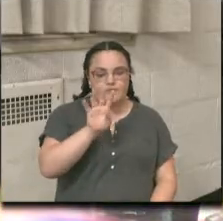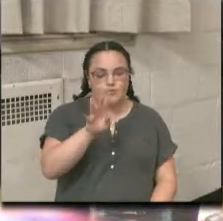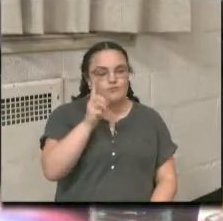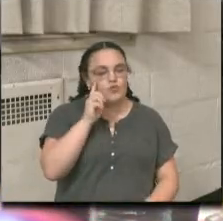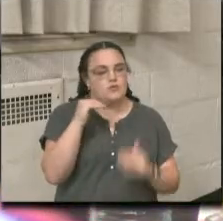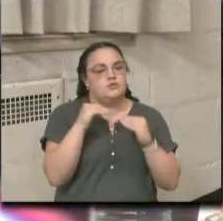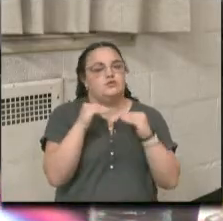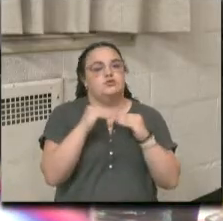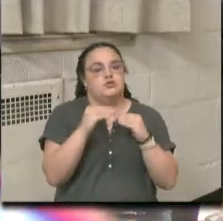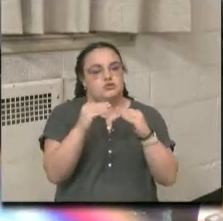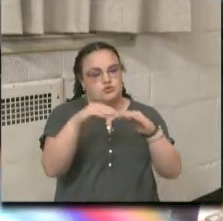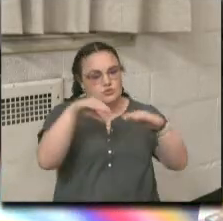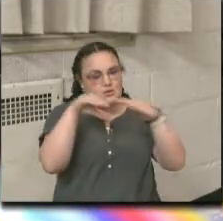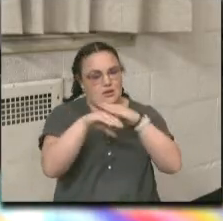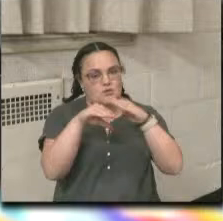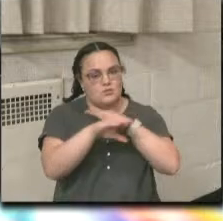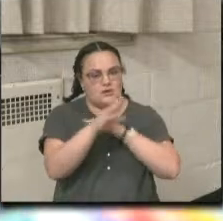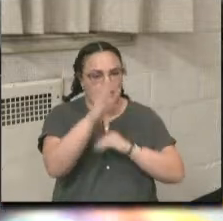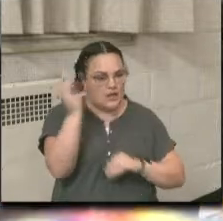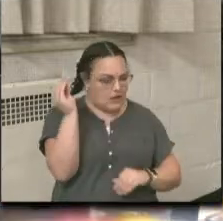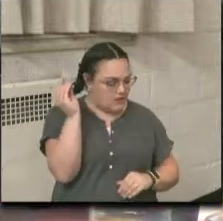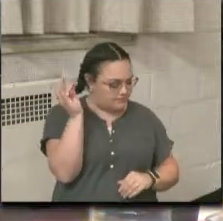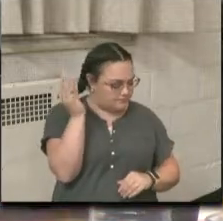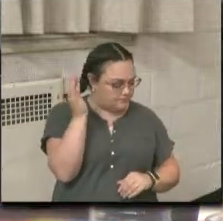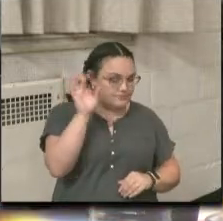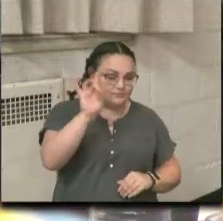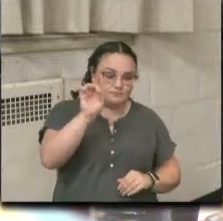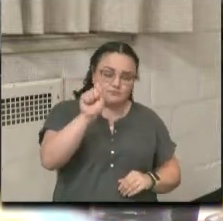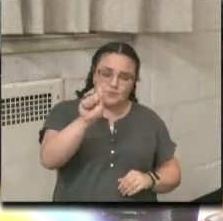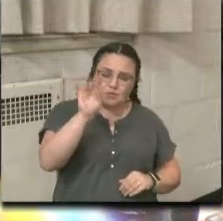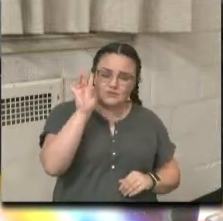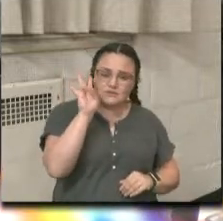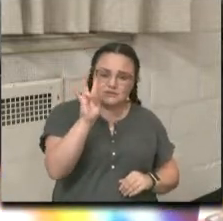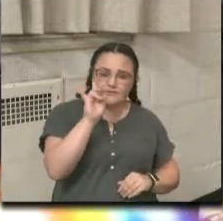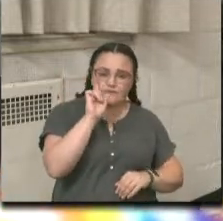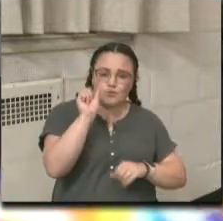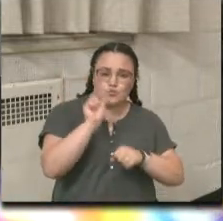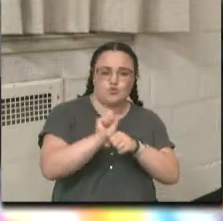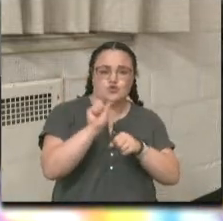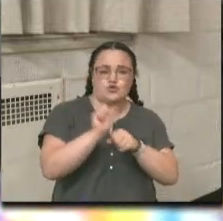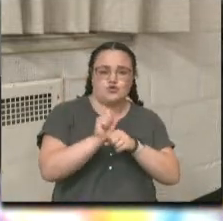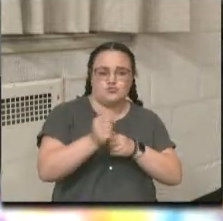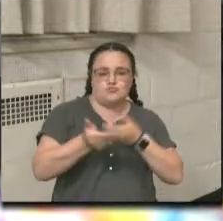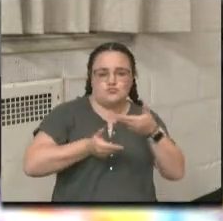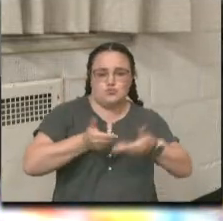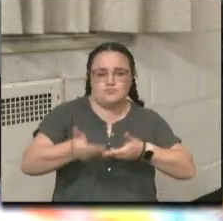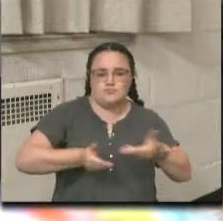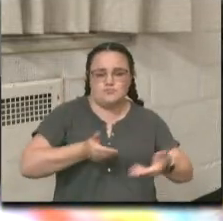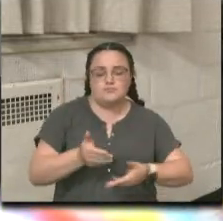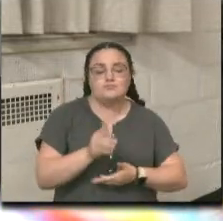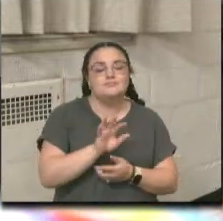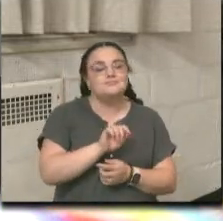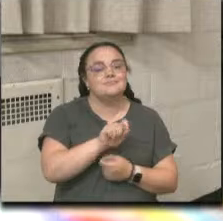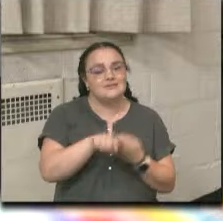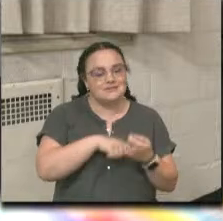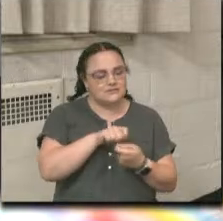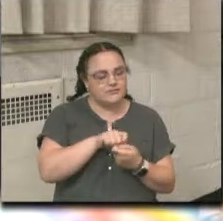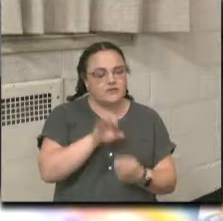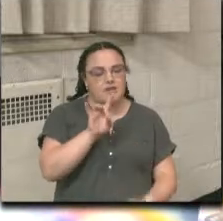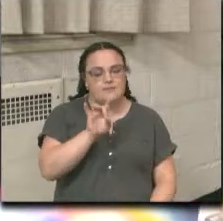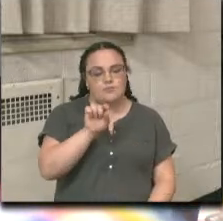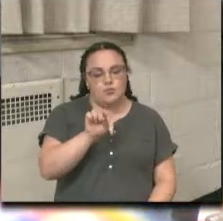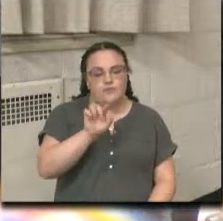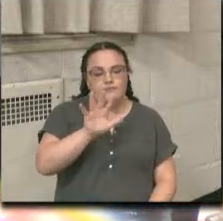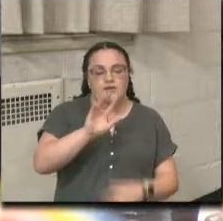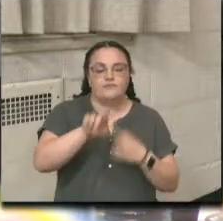equity, and item 8.7, employment recruitment, specifically to section 8.5 around